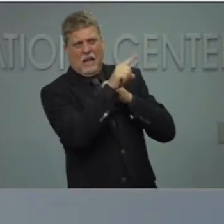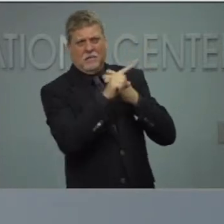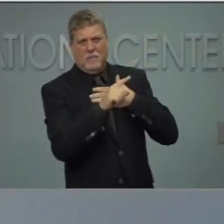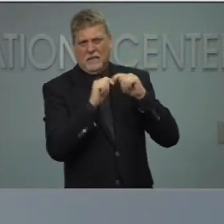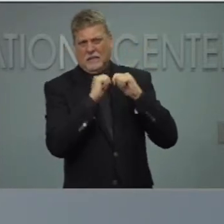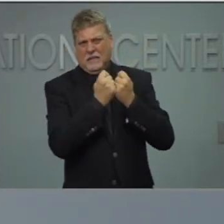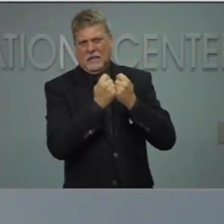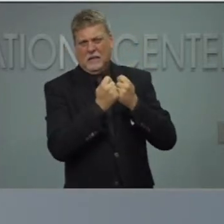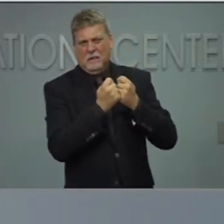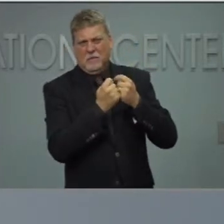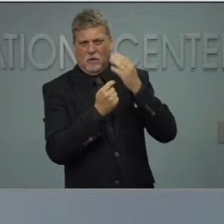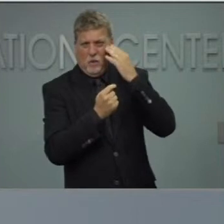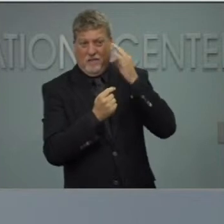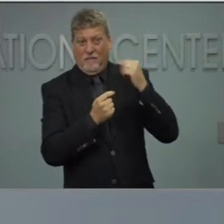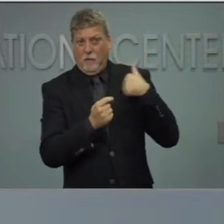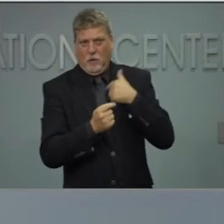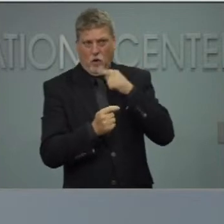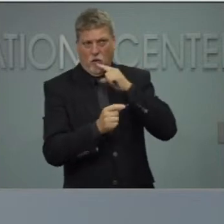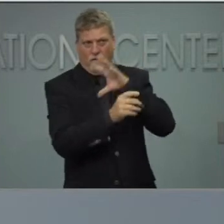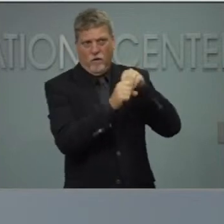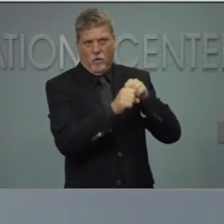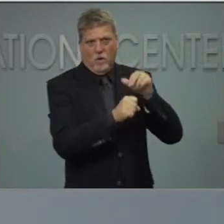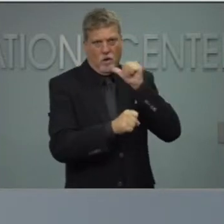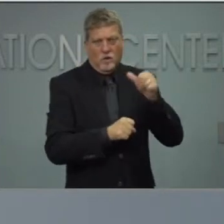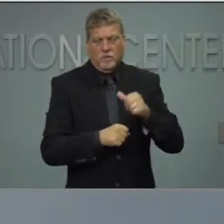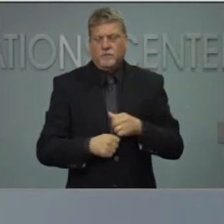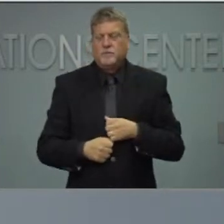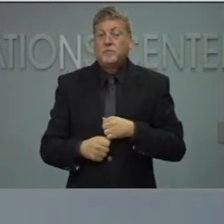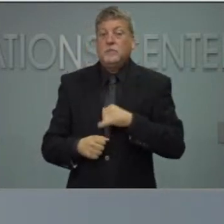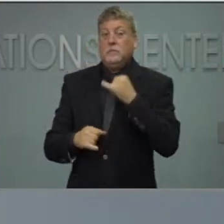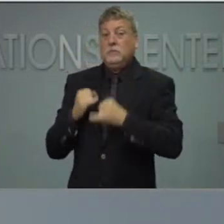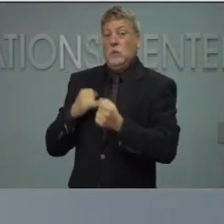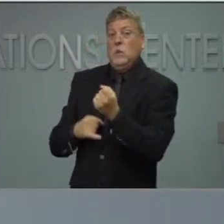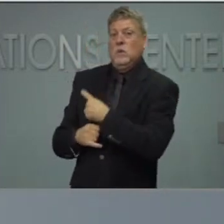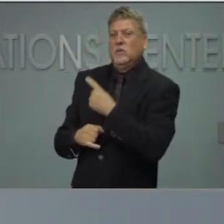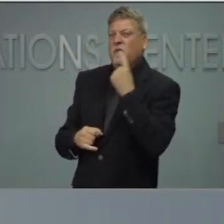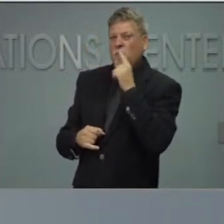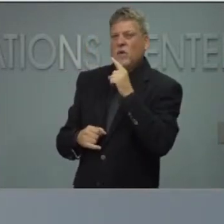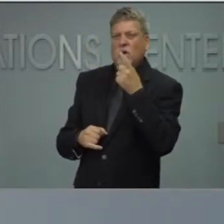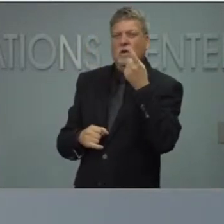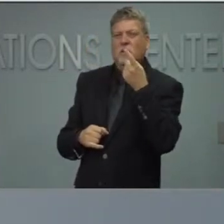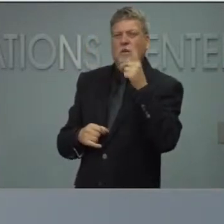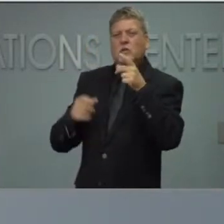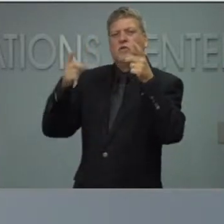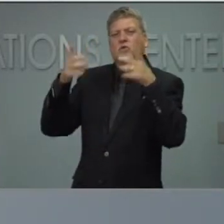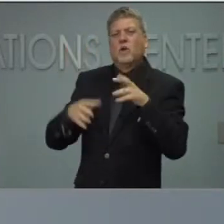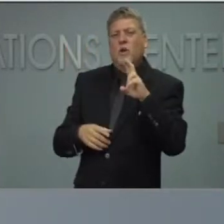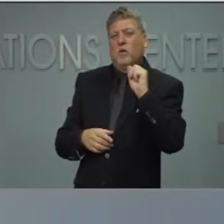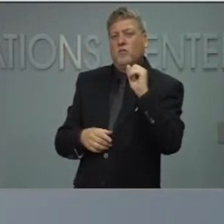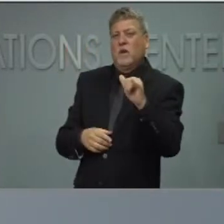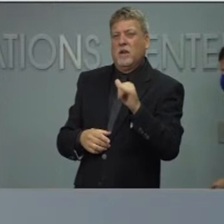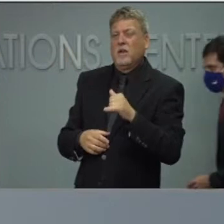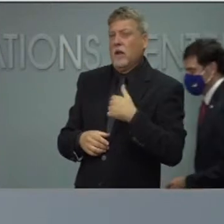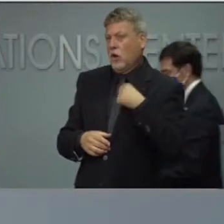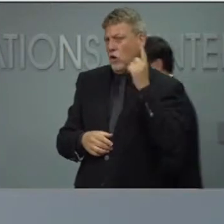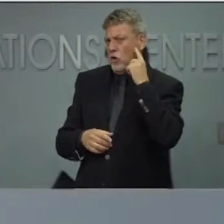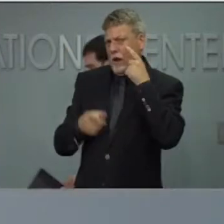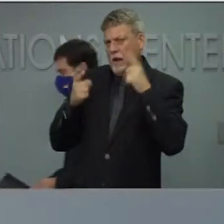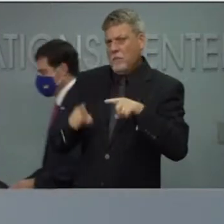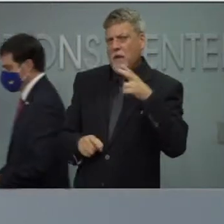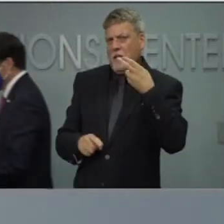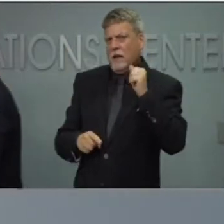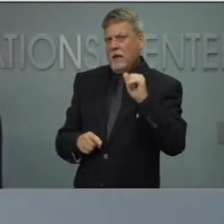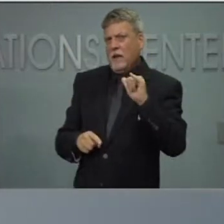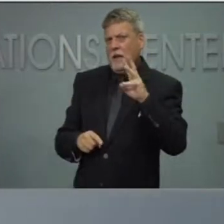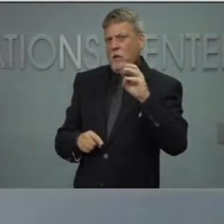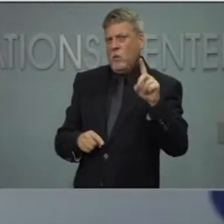you. And my last question was for Director Ray on the weather. We were hearing just before this meeting out of Haywood County that 30